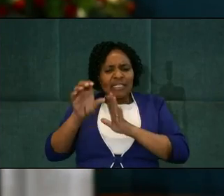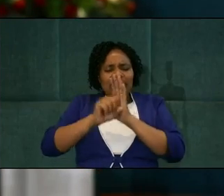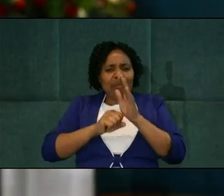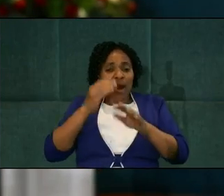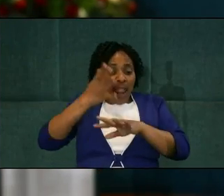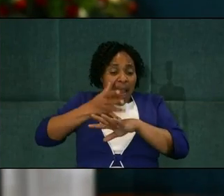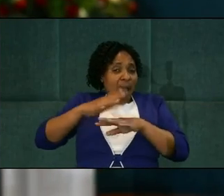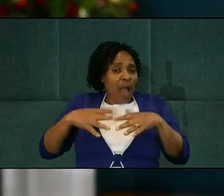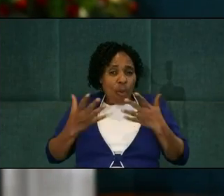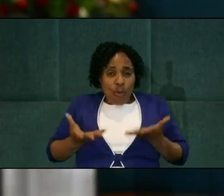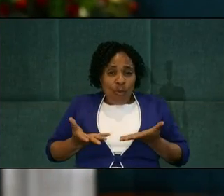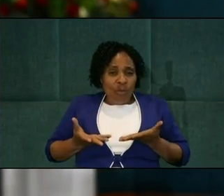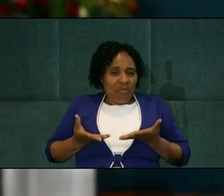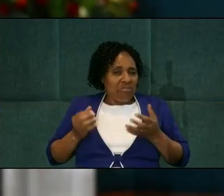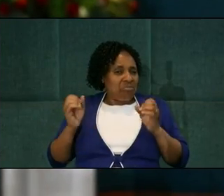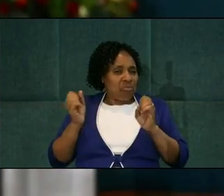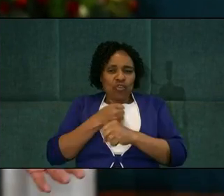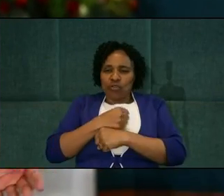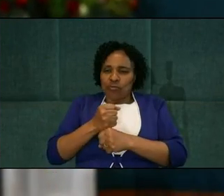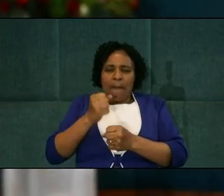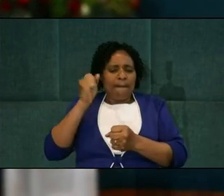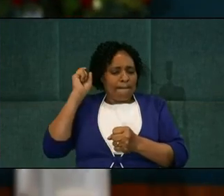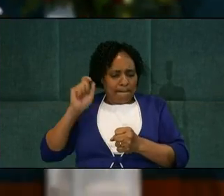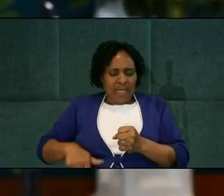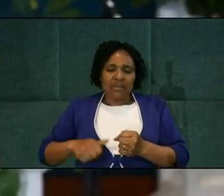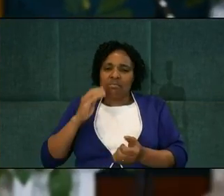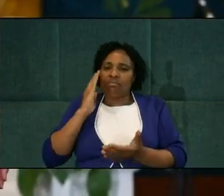that. Must be true.